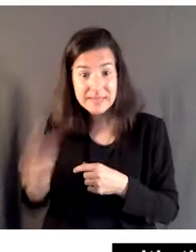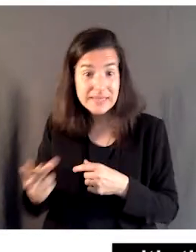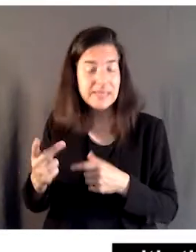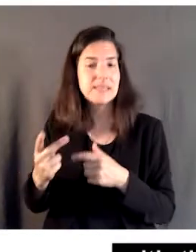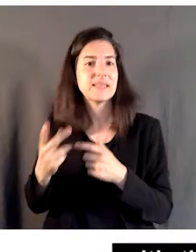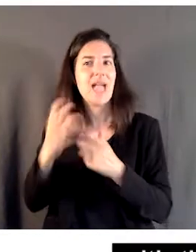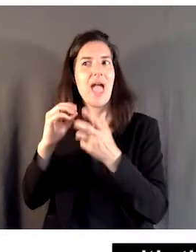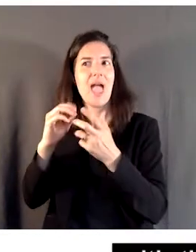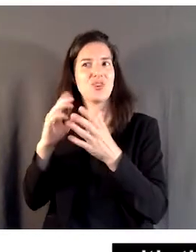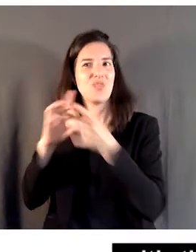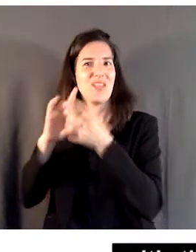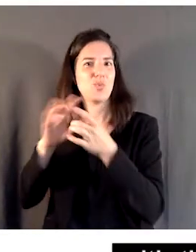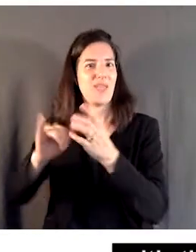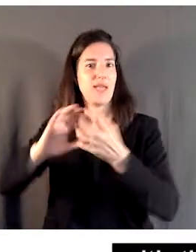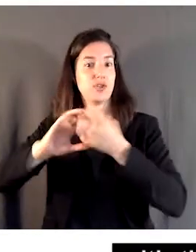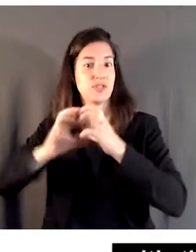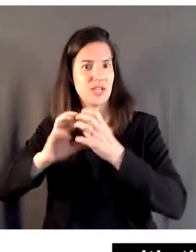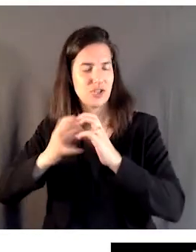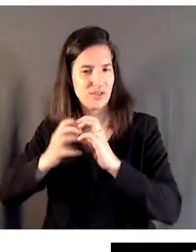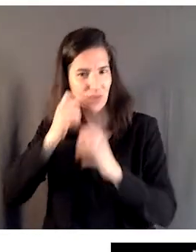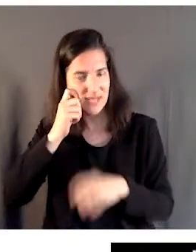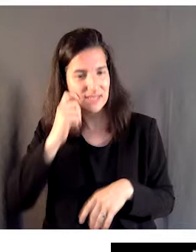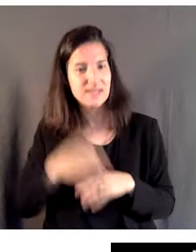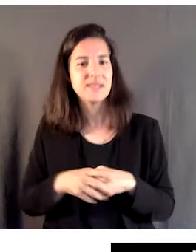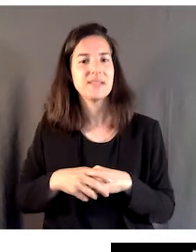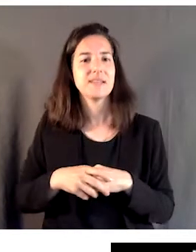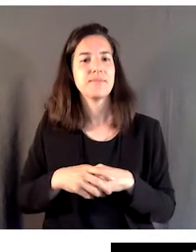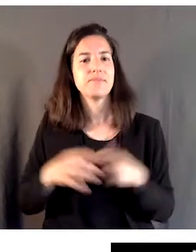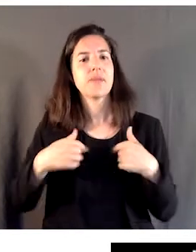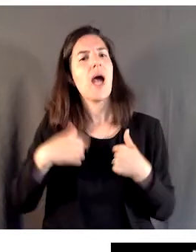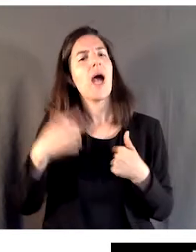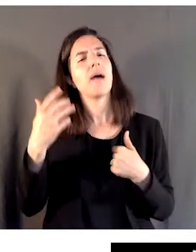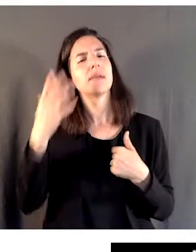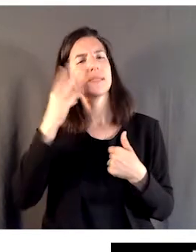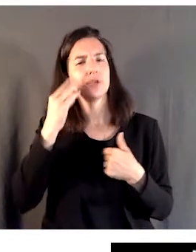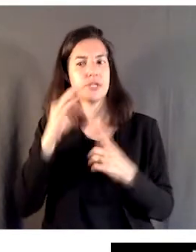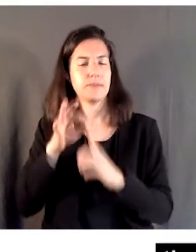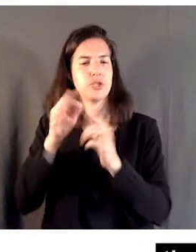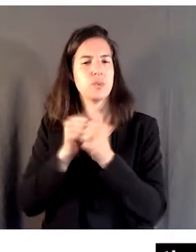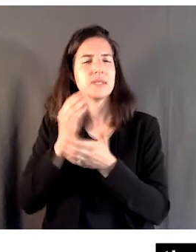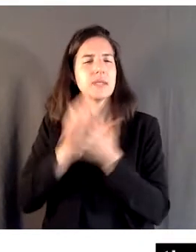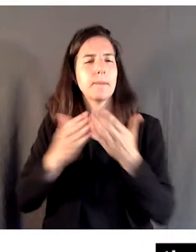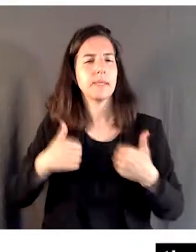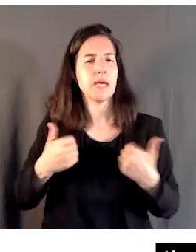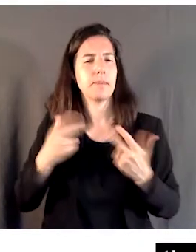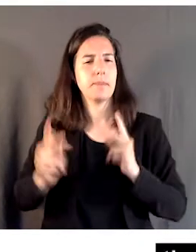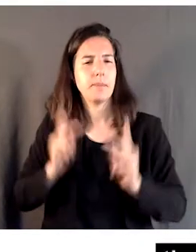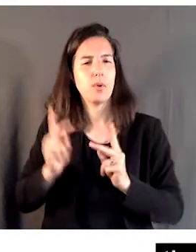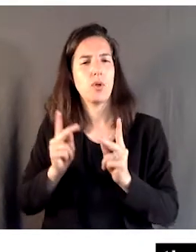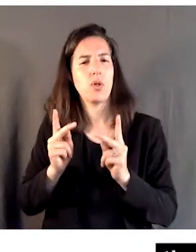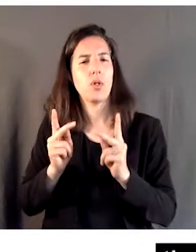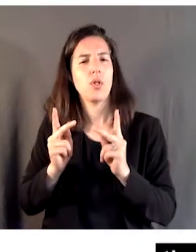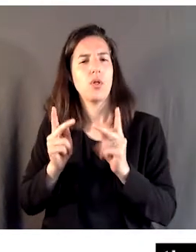intersection, because what I've experienced, especially with some young folks, for those